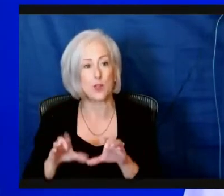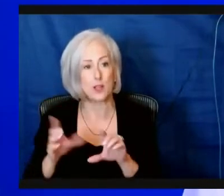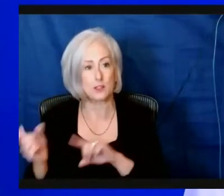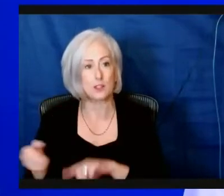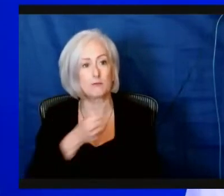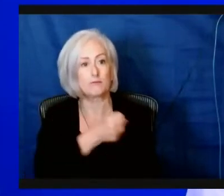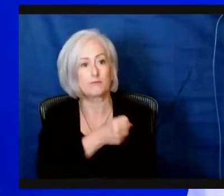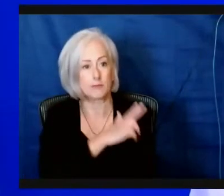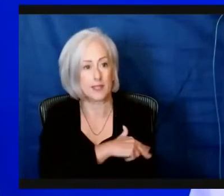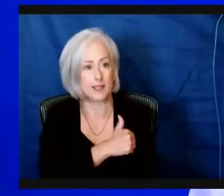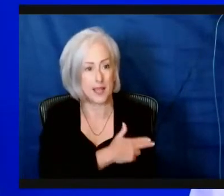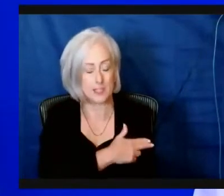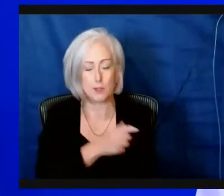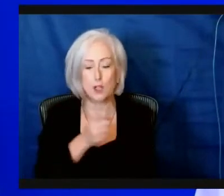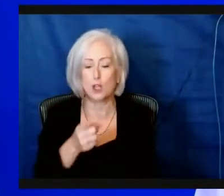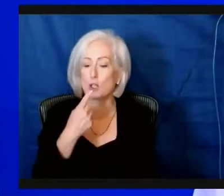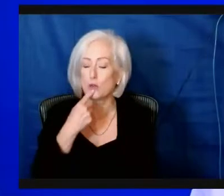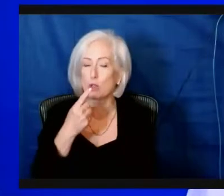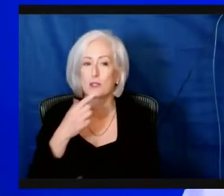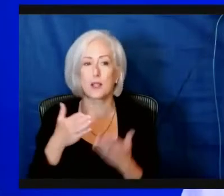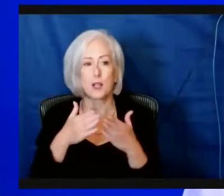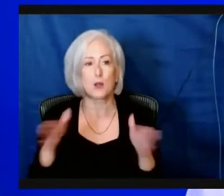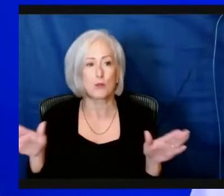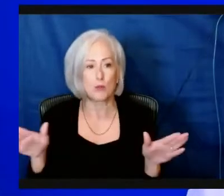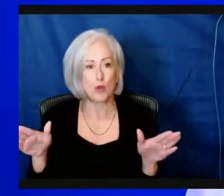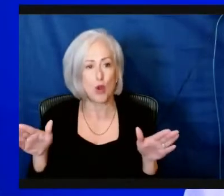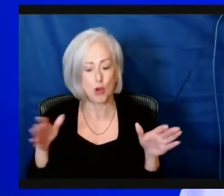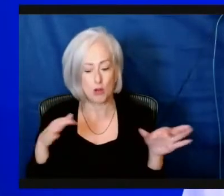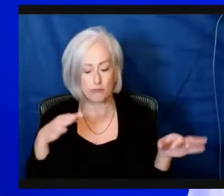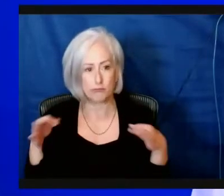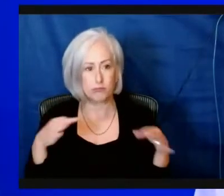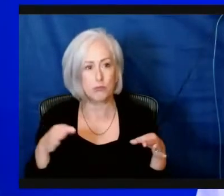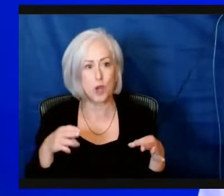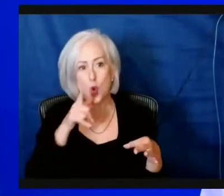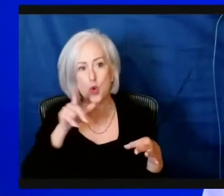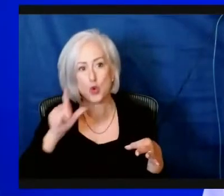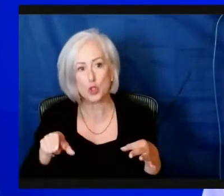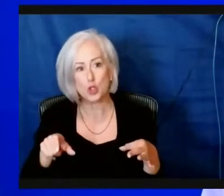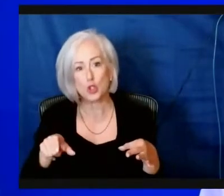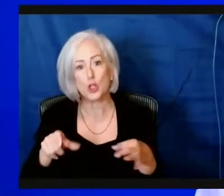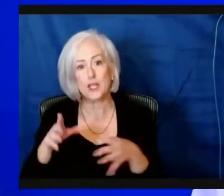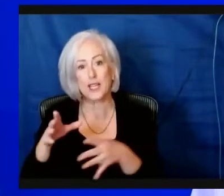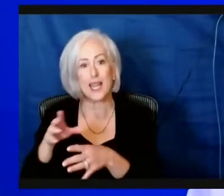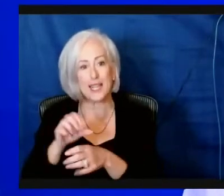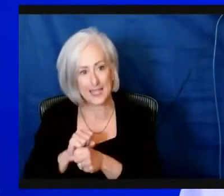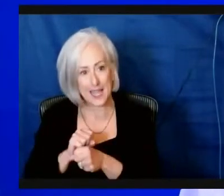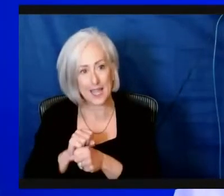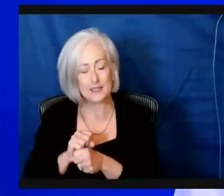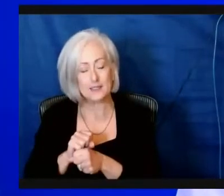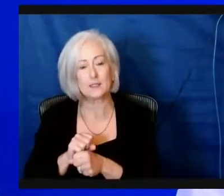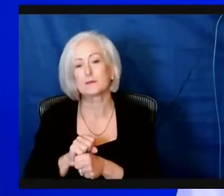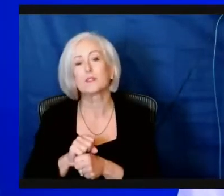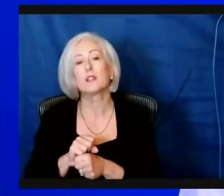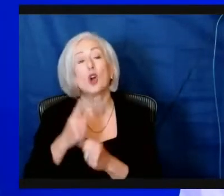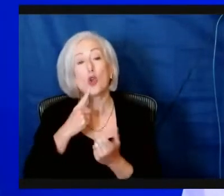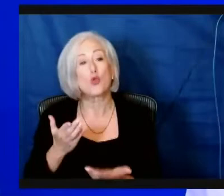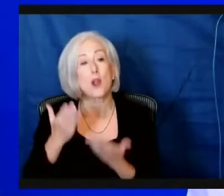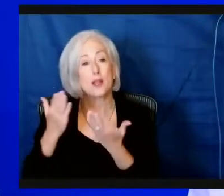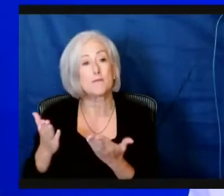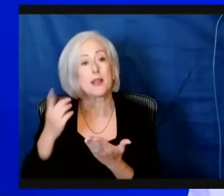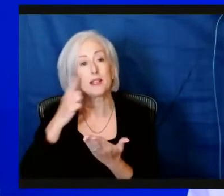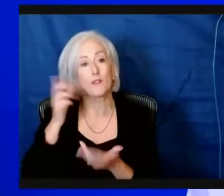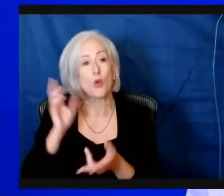is a very broad definition of who should get it. It is recommended for people at high risk